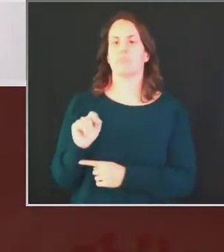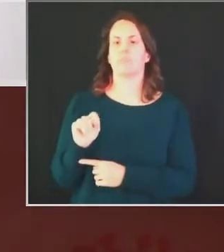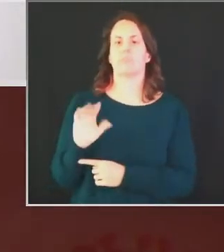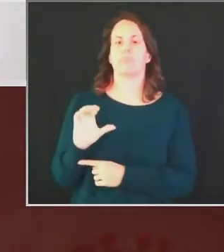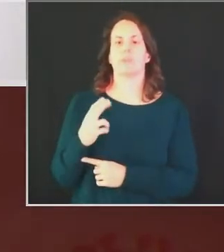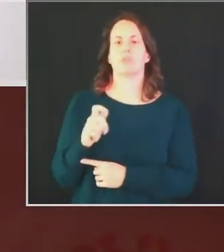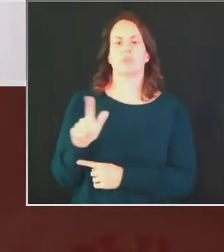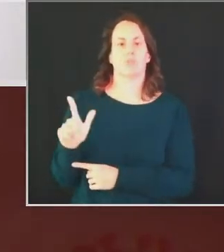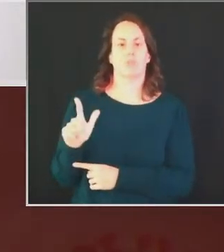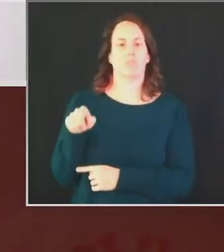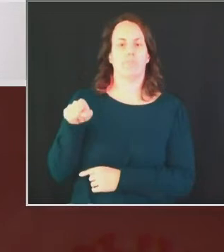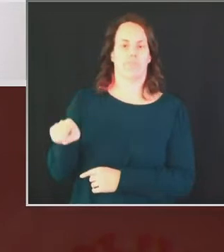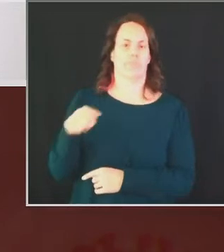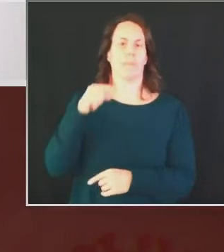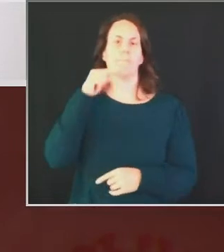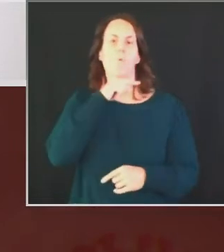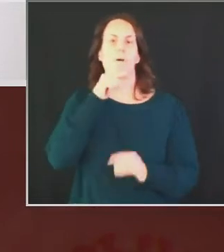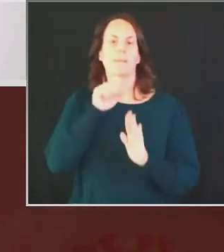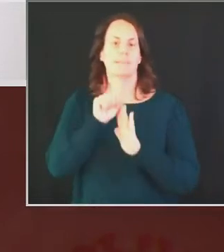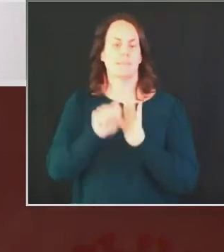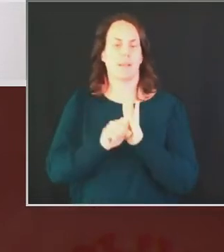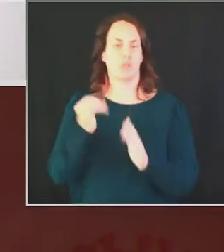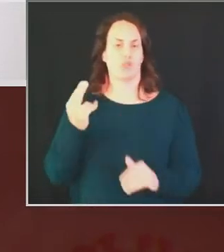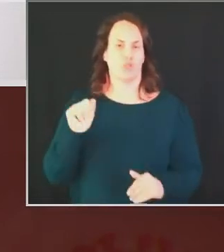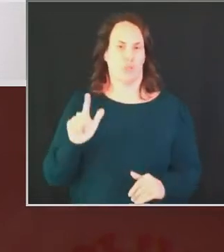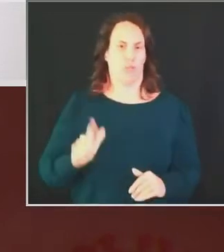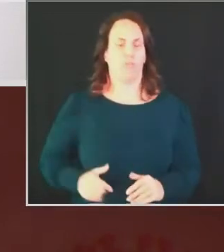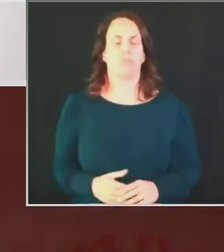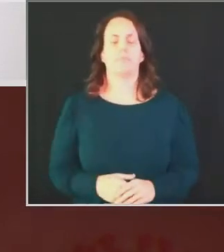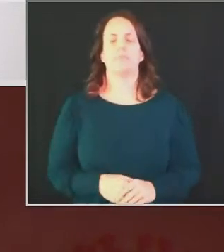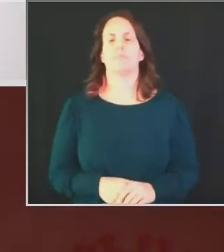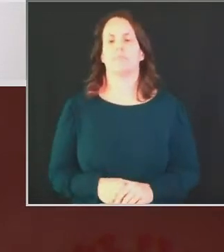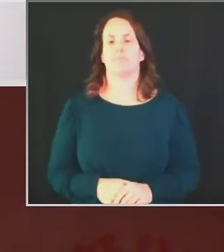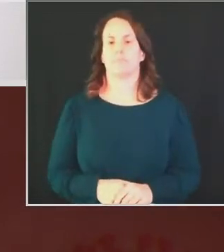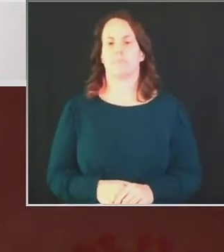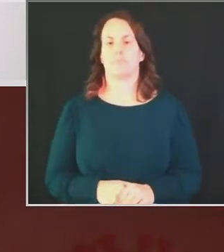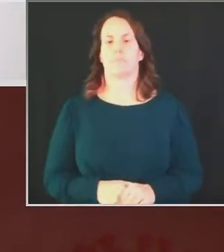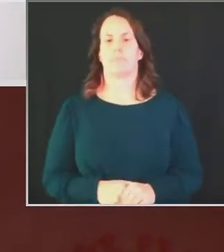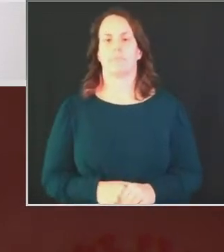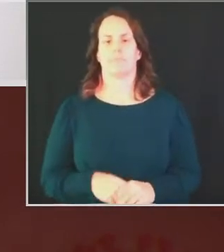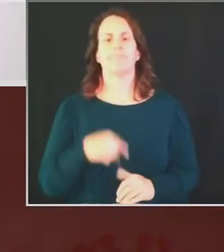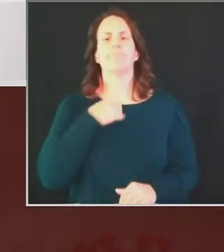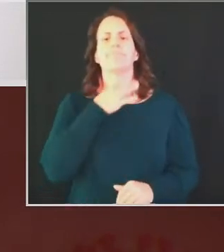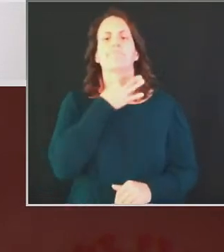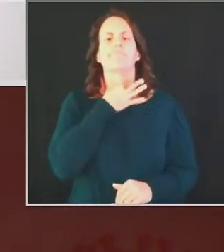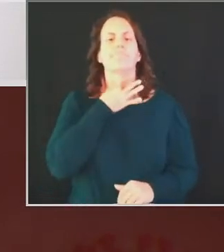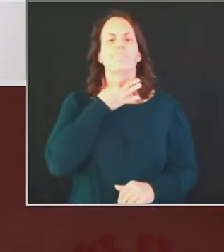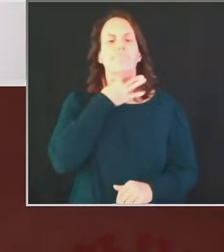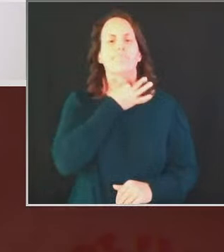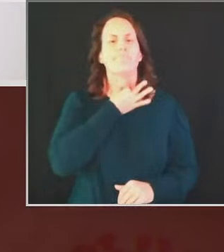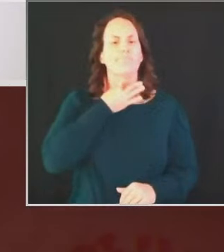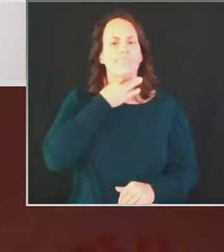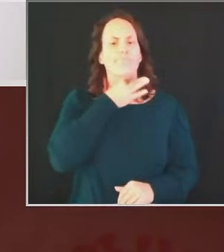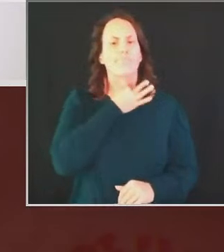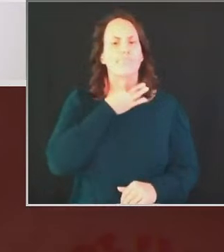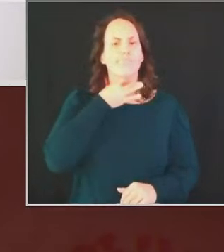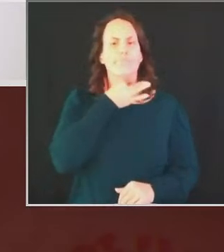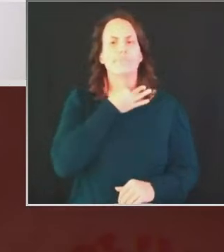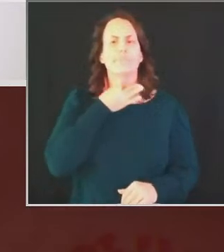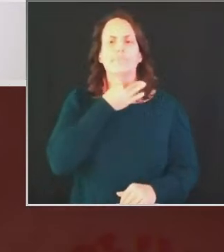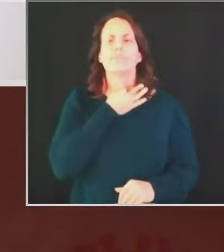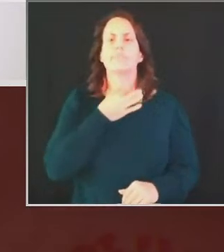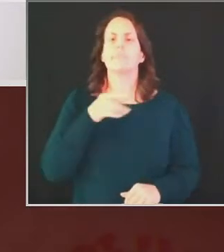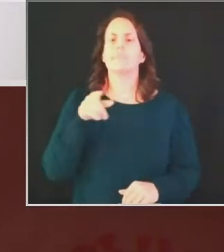Dade County, is there any sort of a tipping point or threshold that would necessitate the activation of that site as well? Just trying to